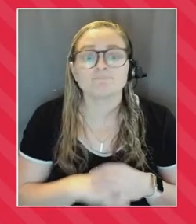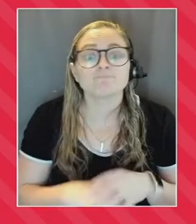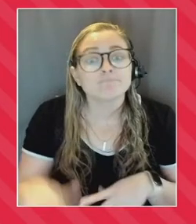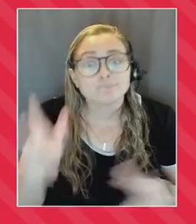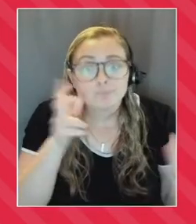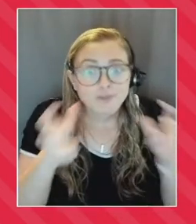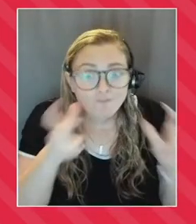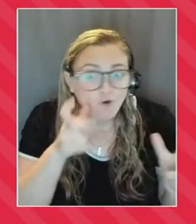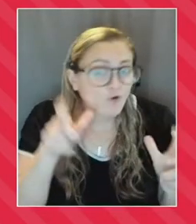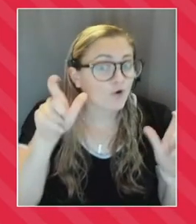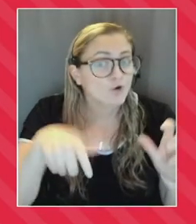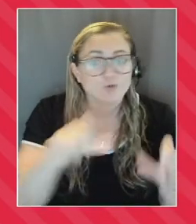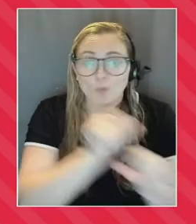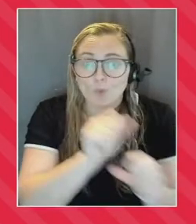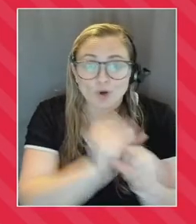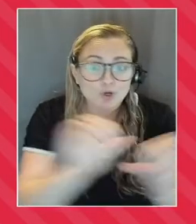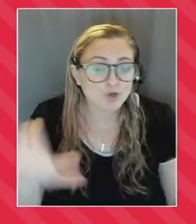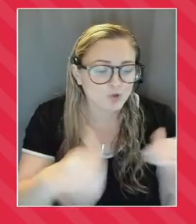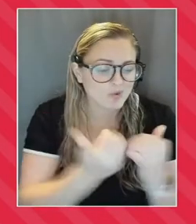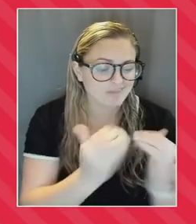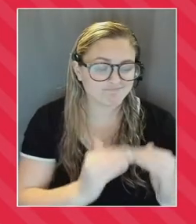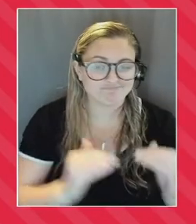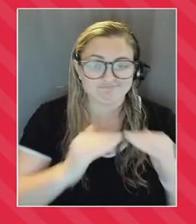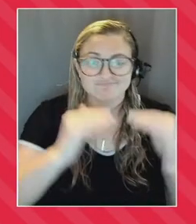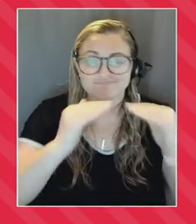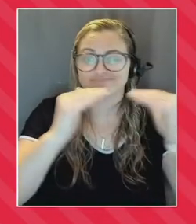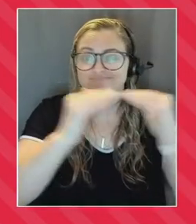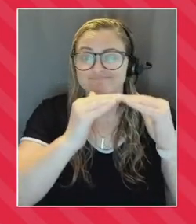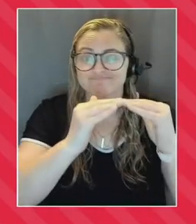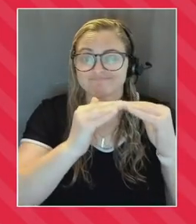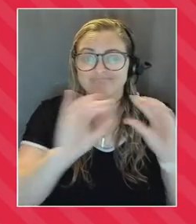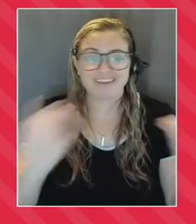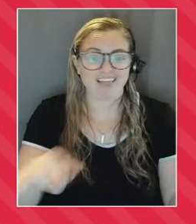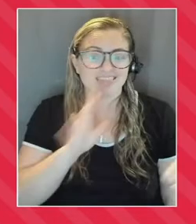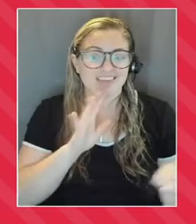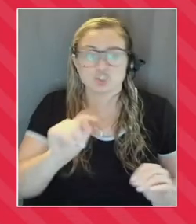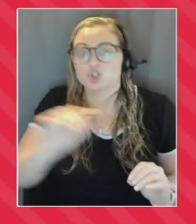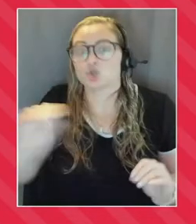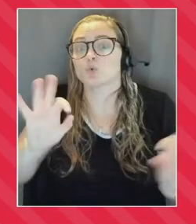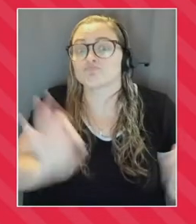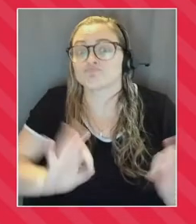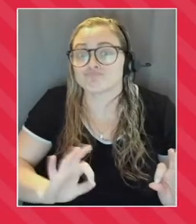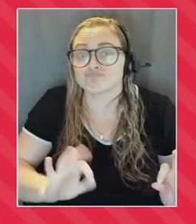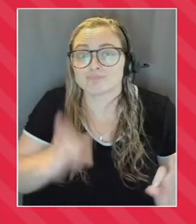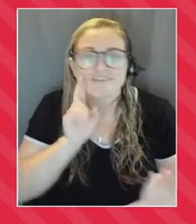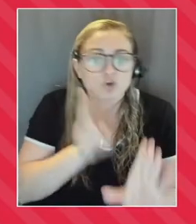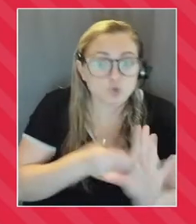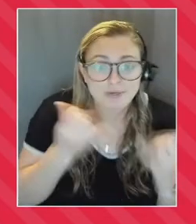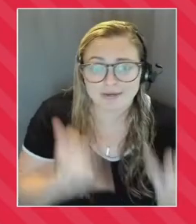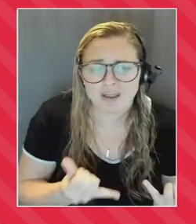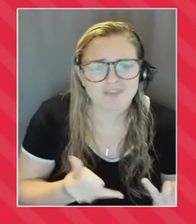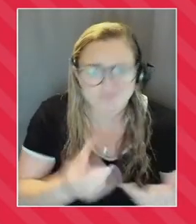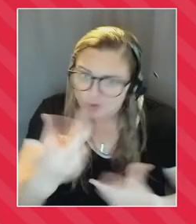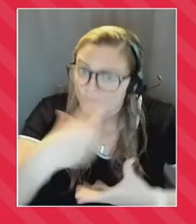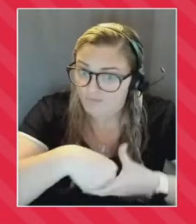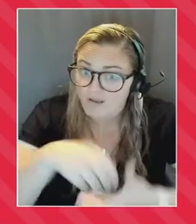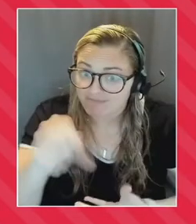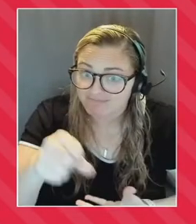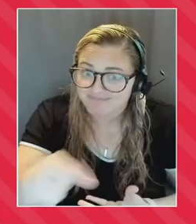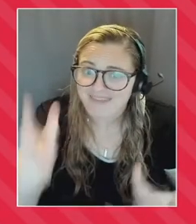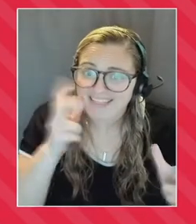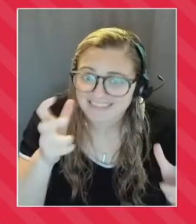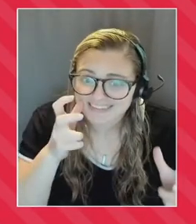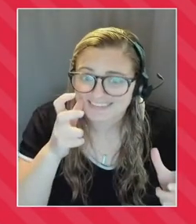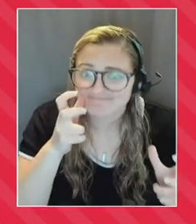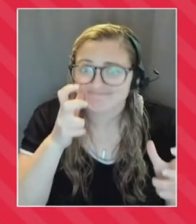to do at every level and no step is too small. So if you're joining us today, you're part of that work. Just by listening and